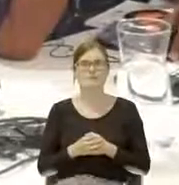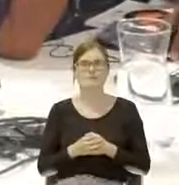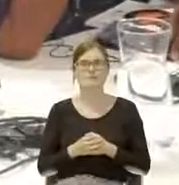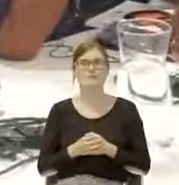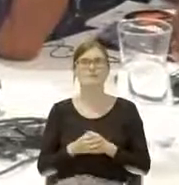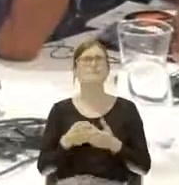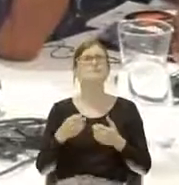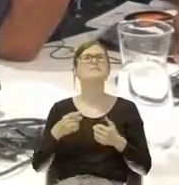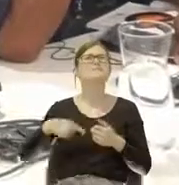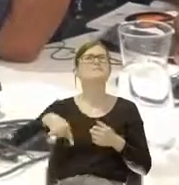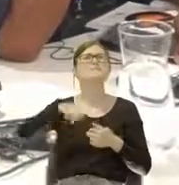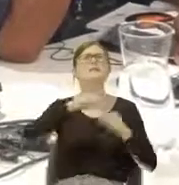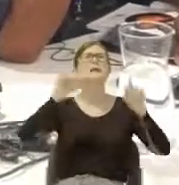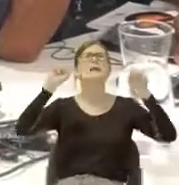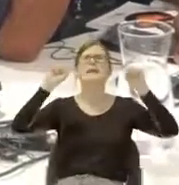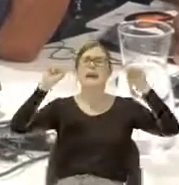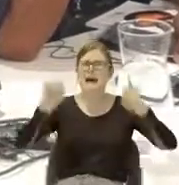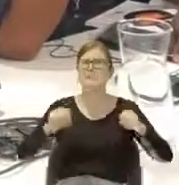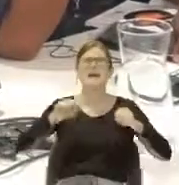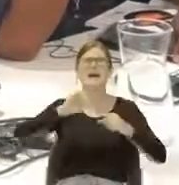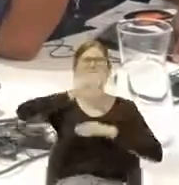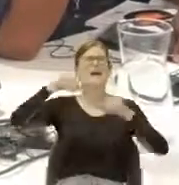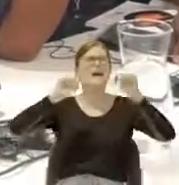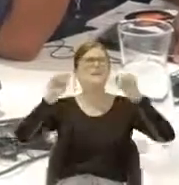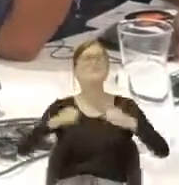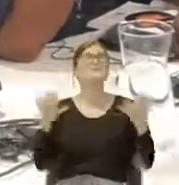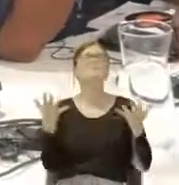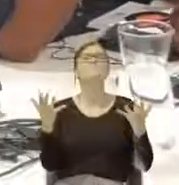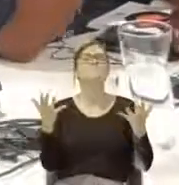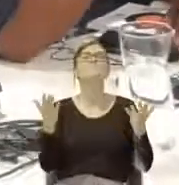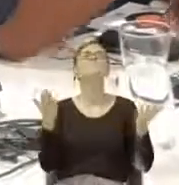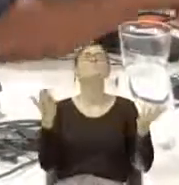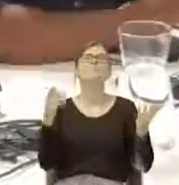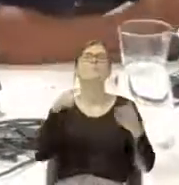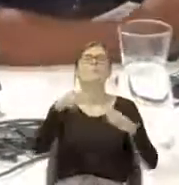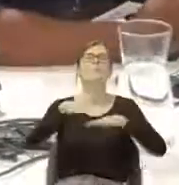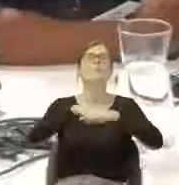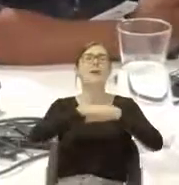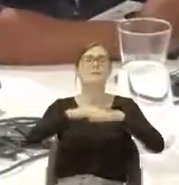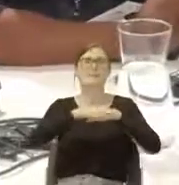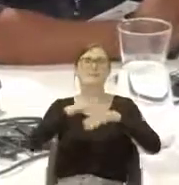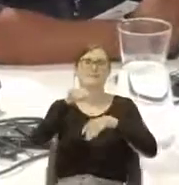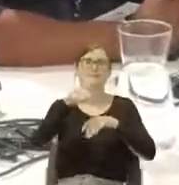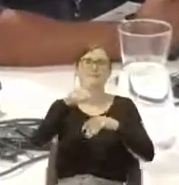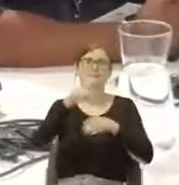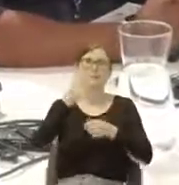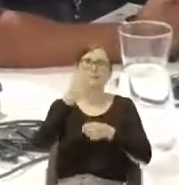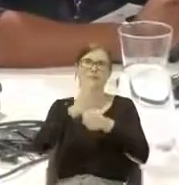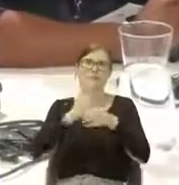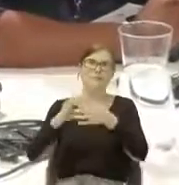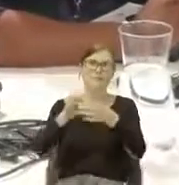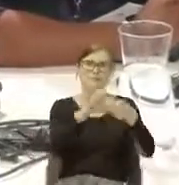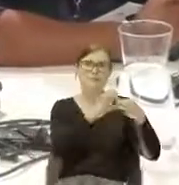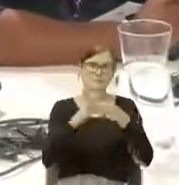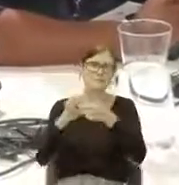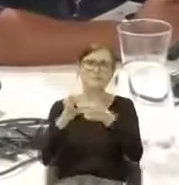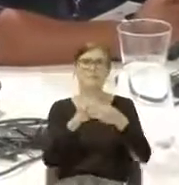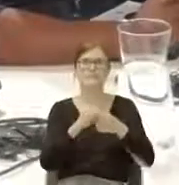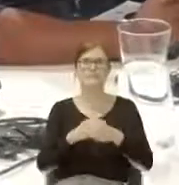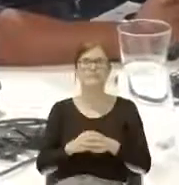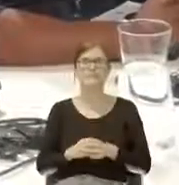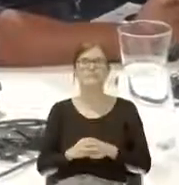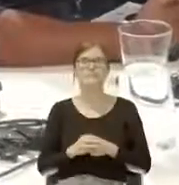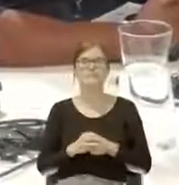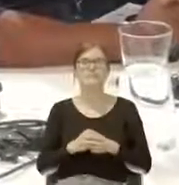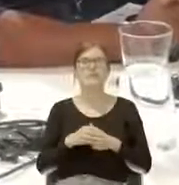to decommodify access to housing, access to health, access to education, access to transport.